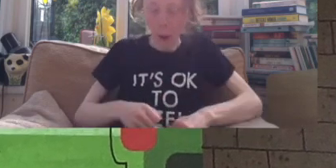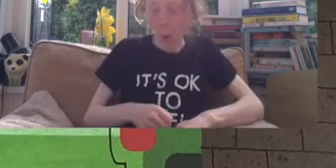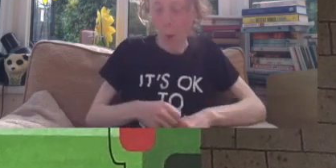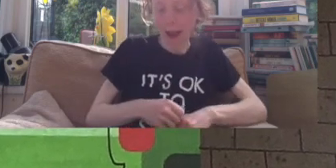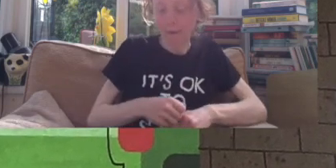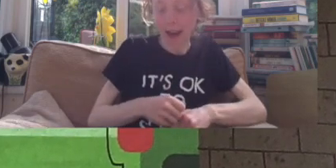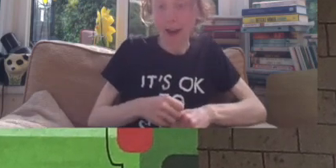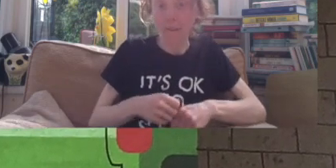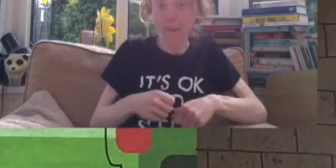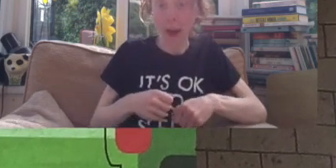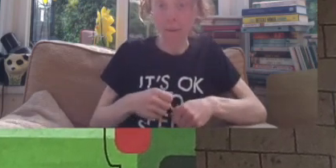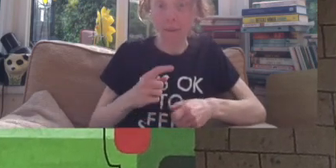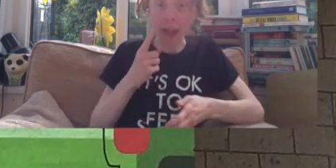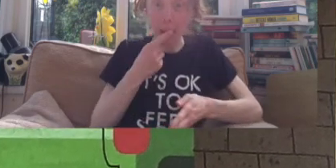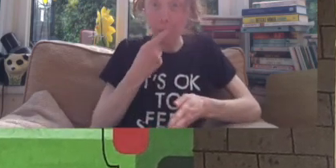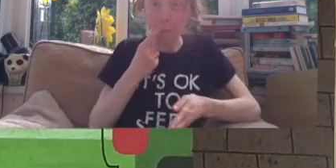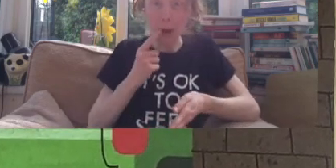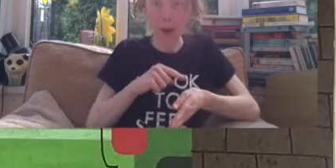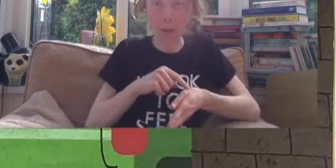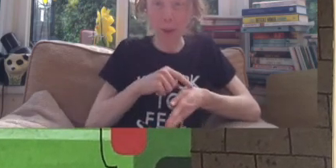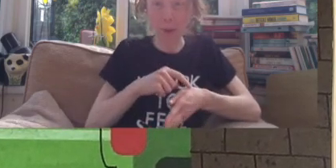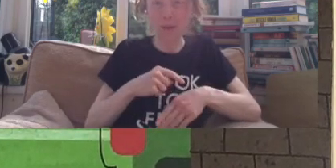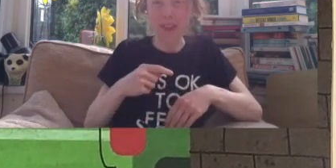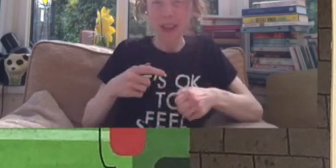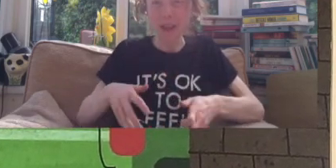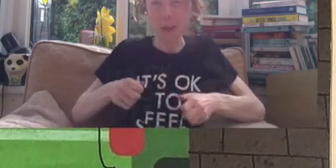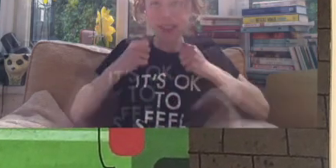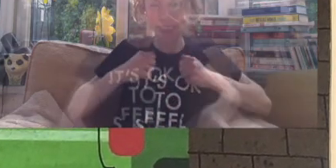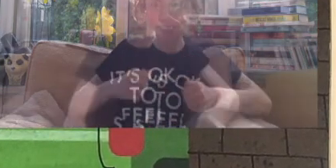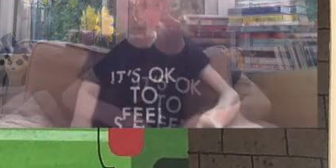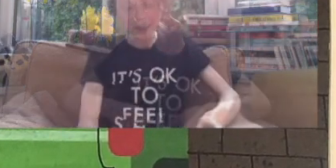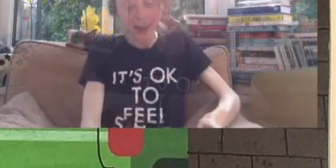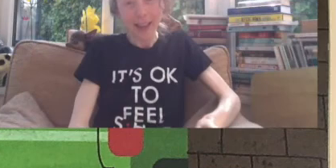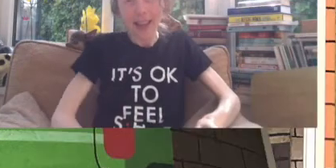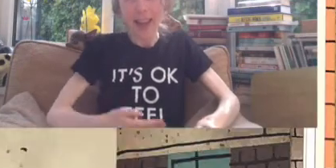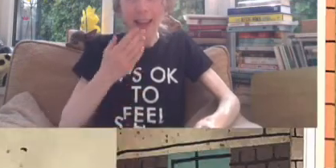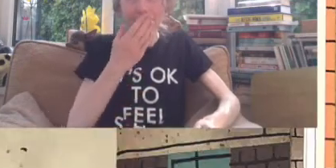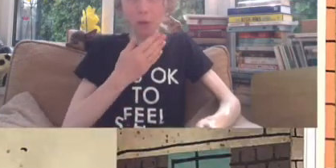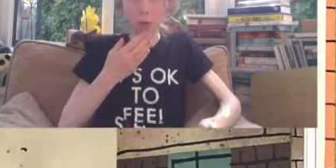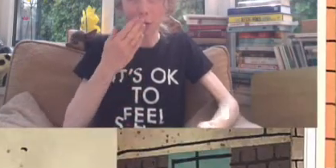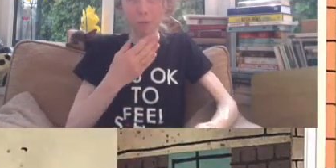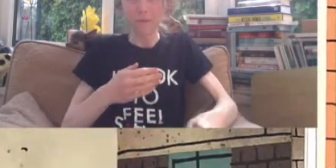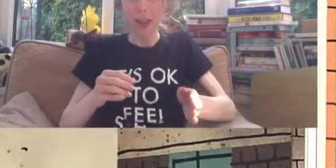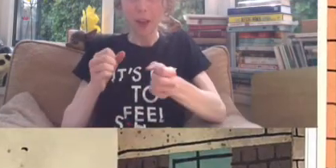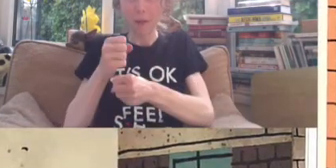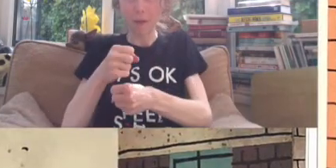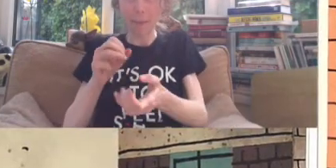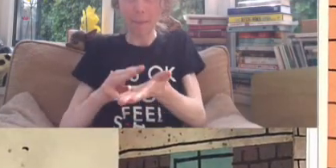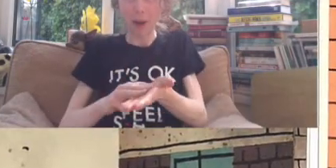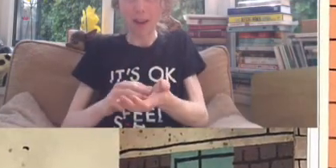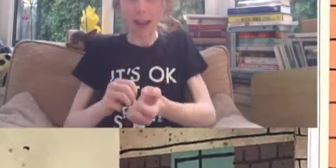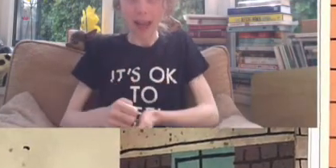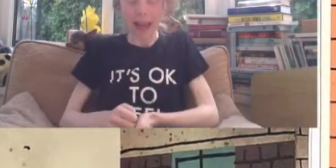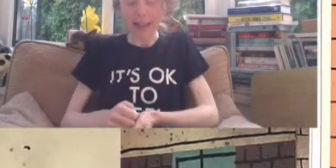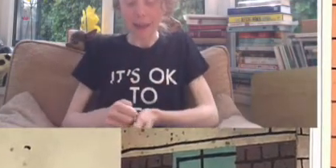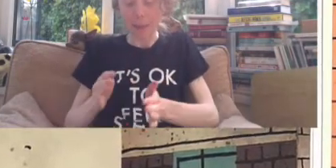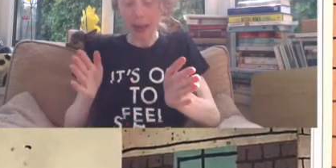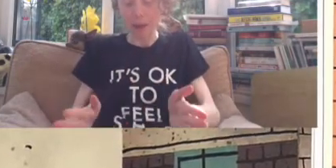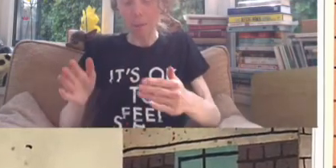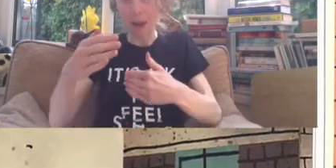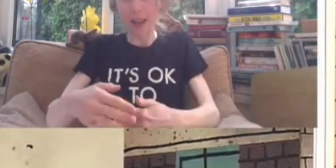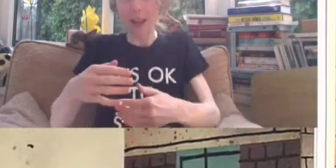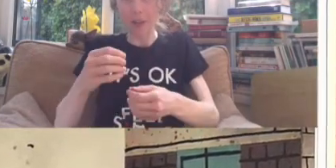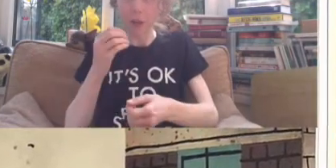dog wearing a fluffy purple sweater. At school, Grandma hands